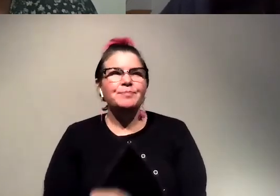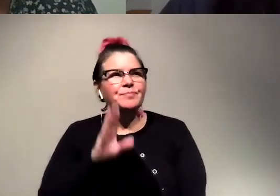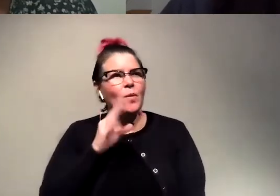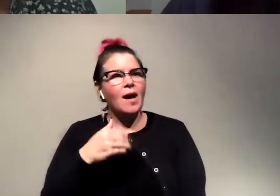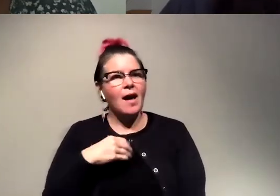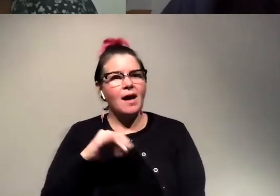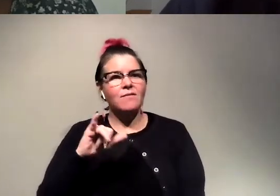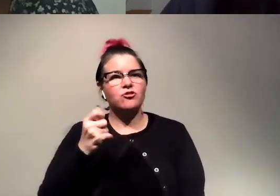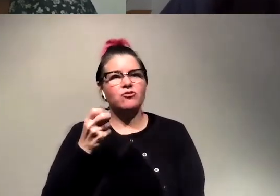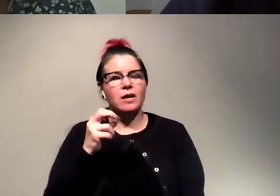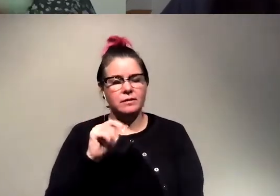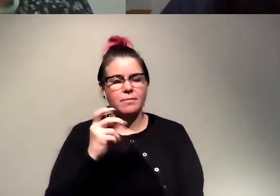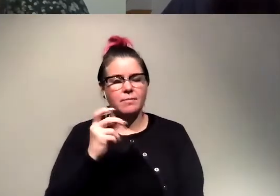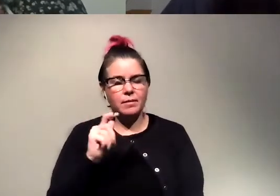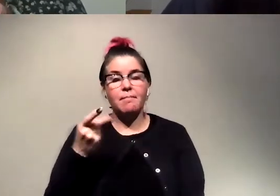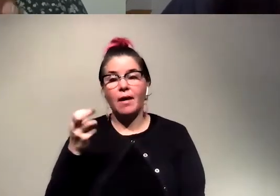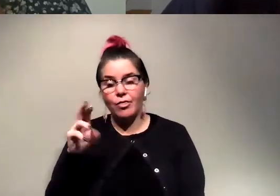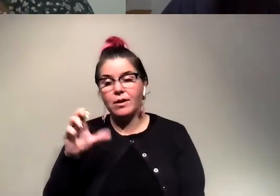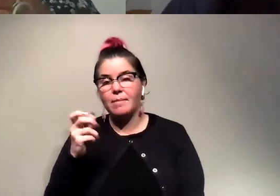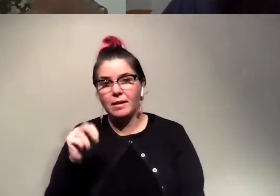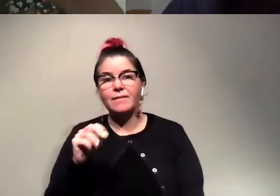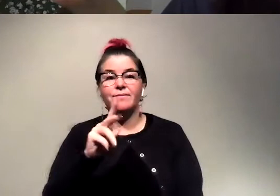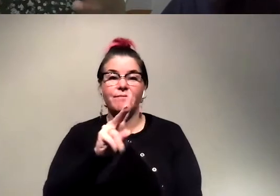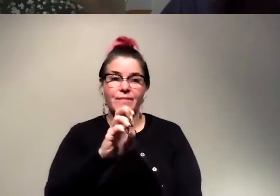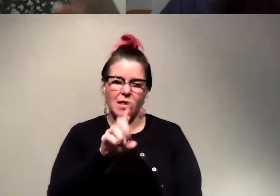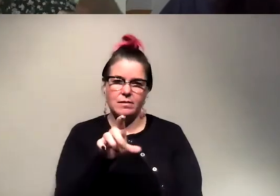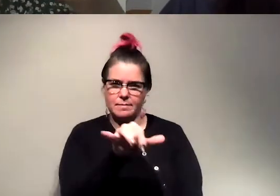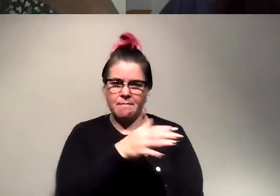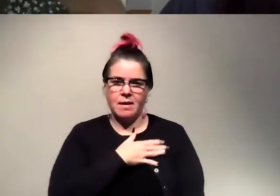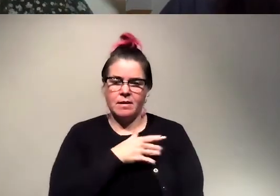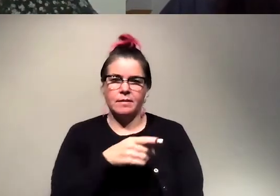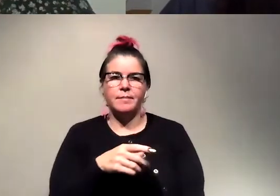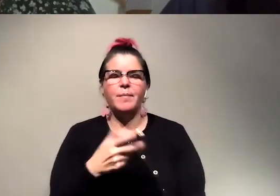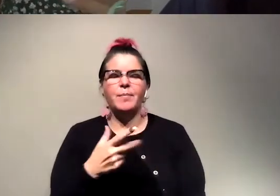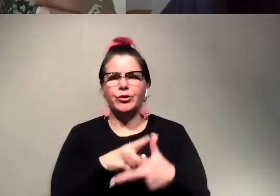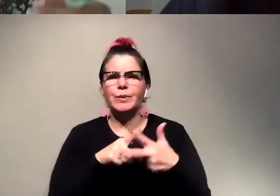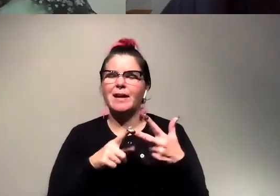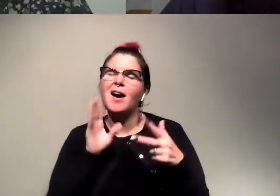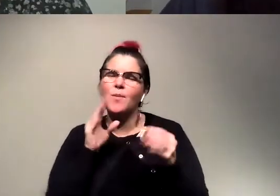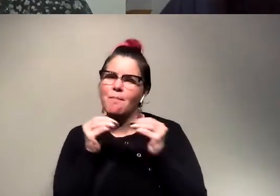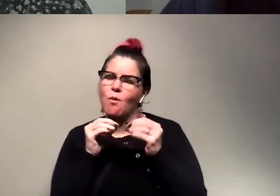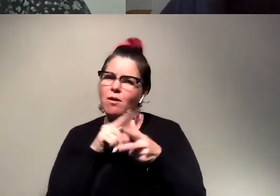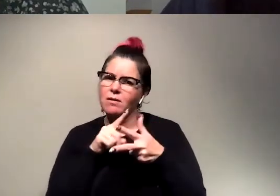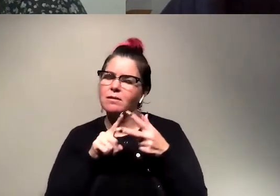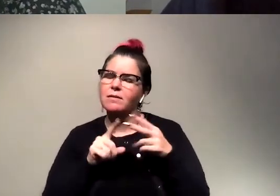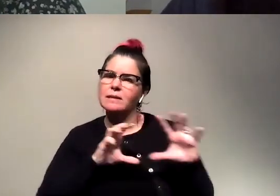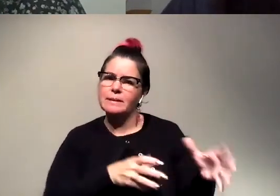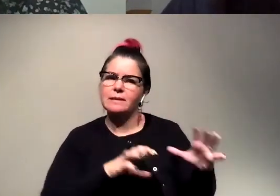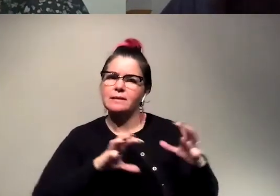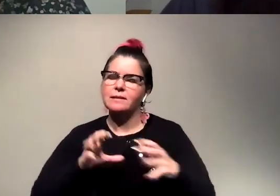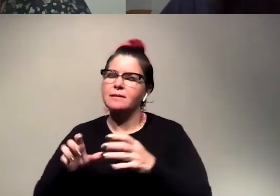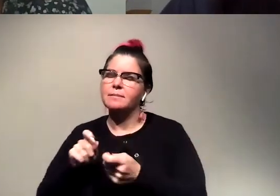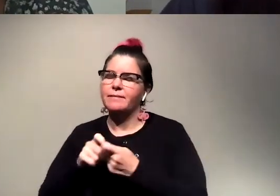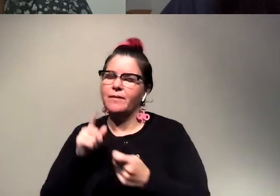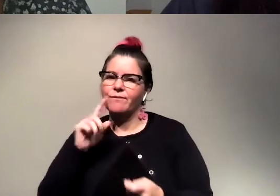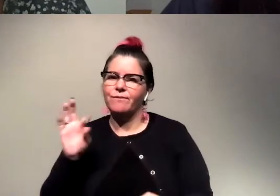Jackson's chameleons, they have panther chameleons, they have veiled chameleons. So there's at least 3, but I know there's more than 3 species of chameleon